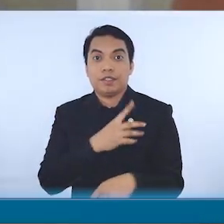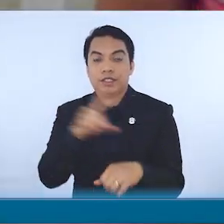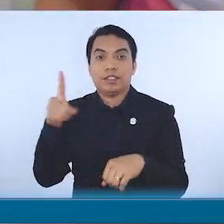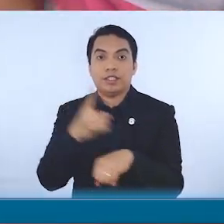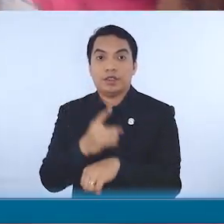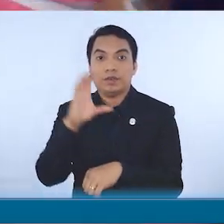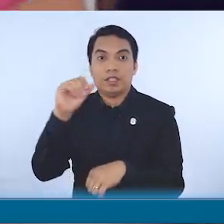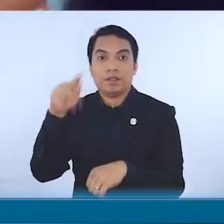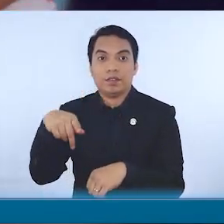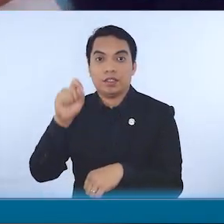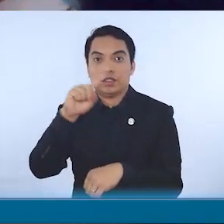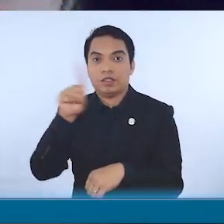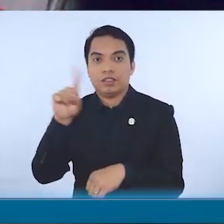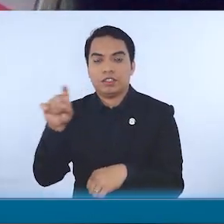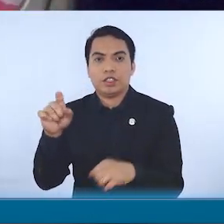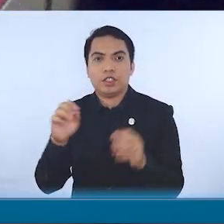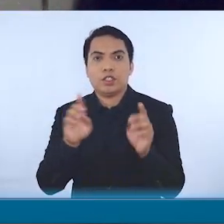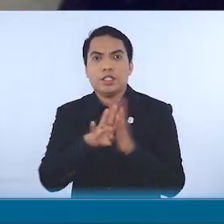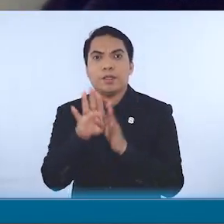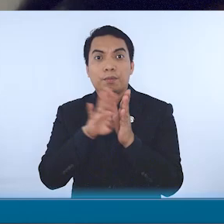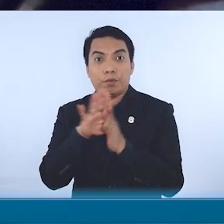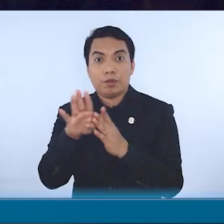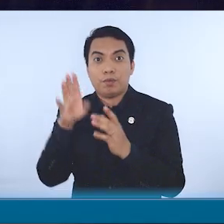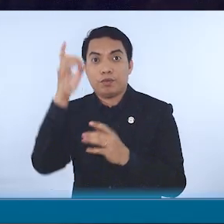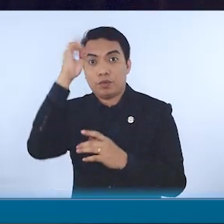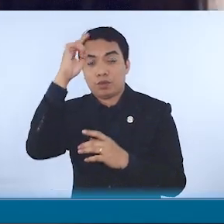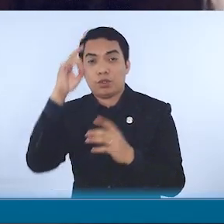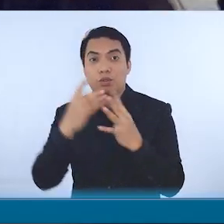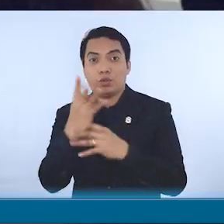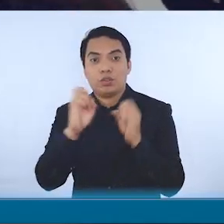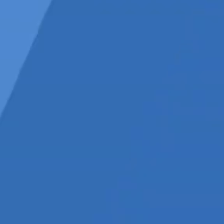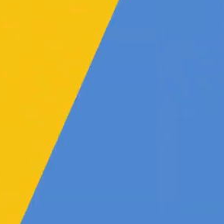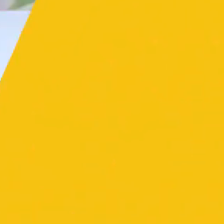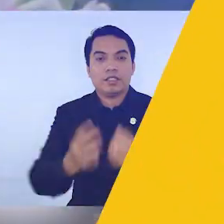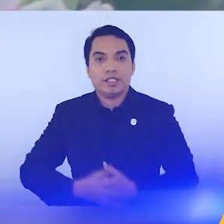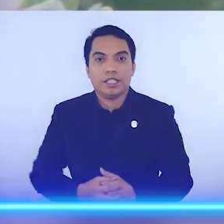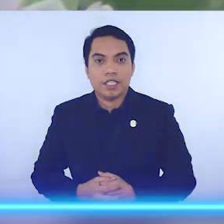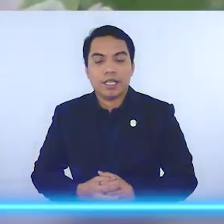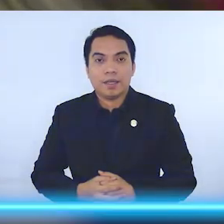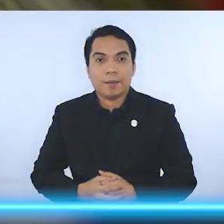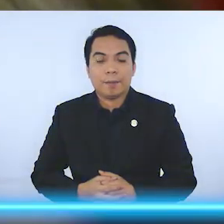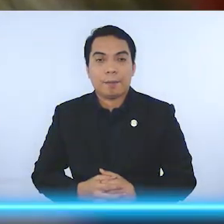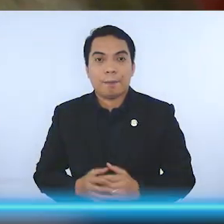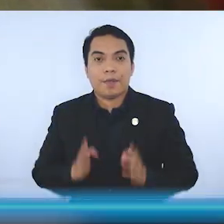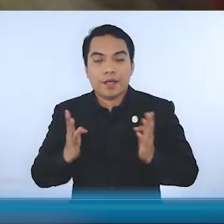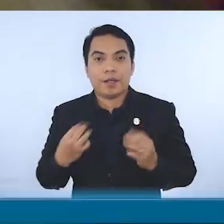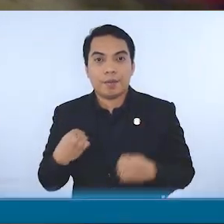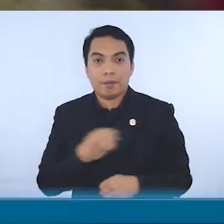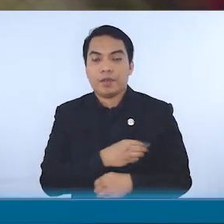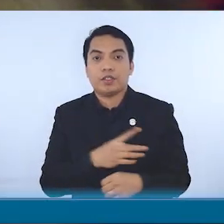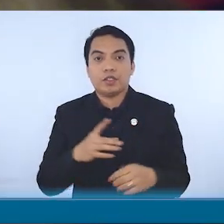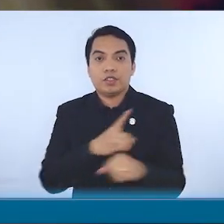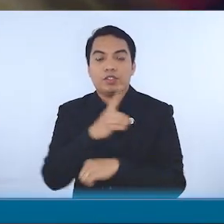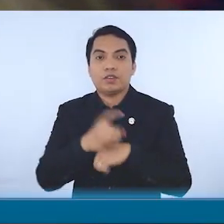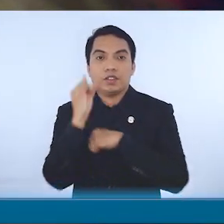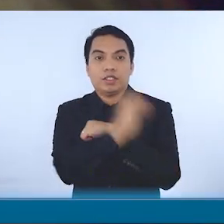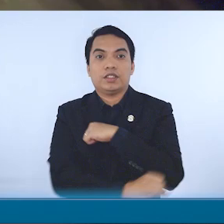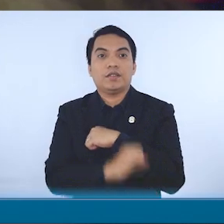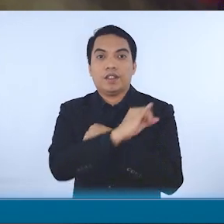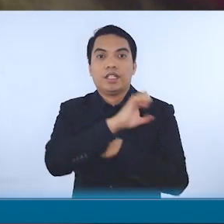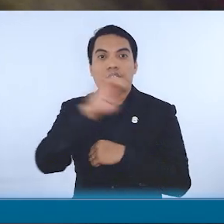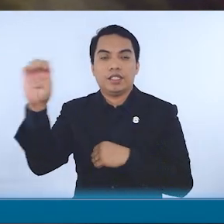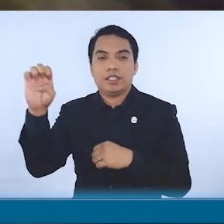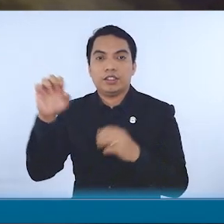in the District of Capiz improved their craft through a seminar. Binhi members in the District of Isabela